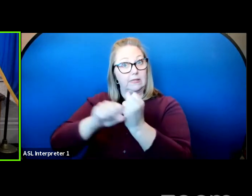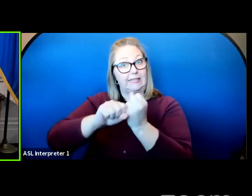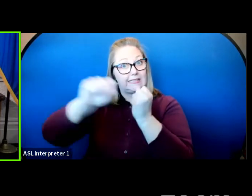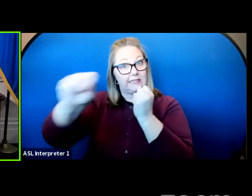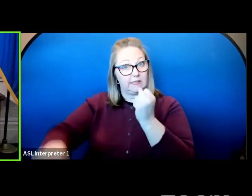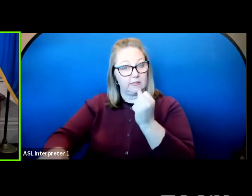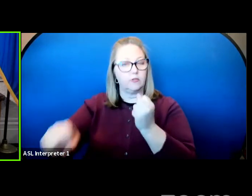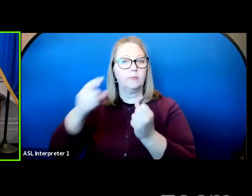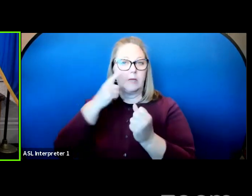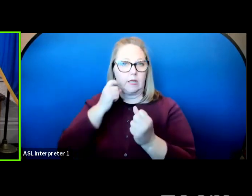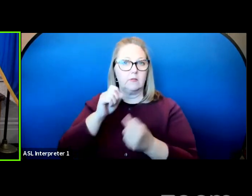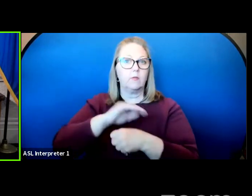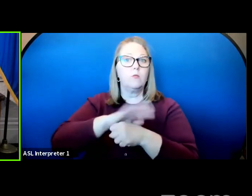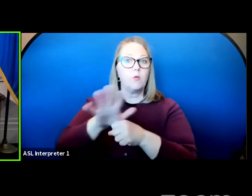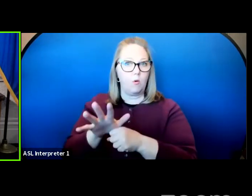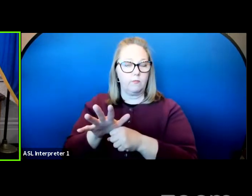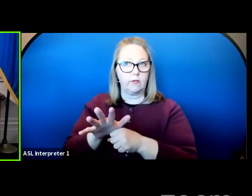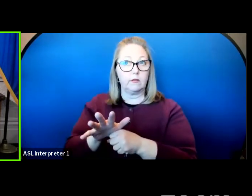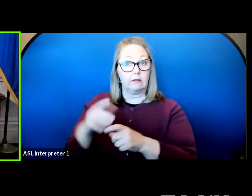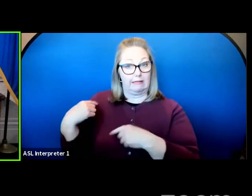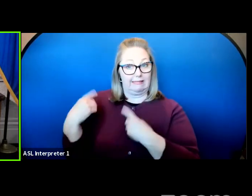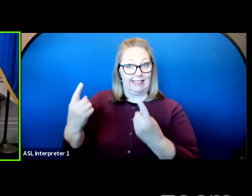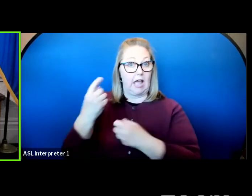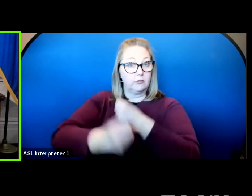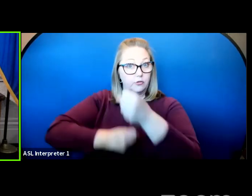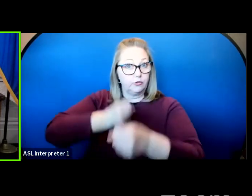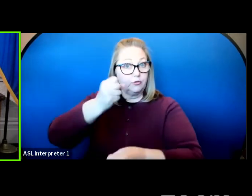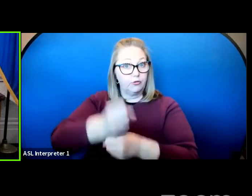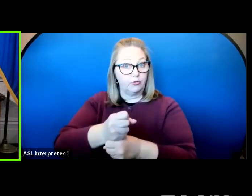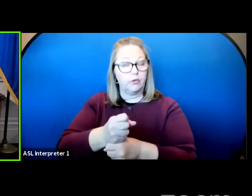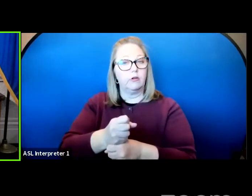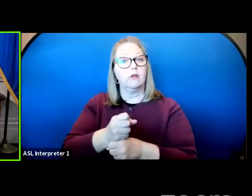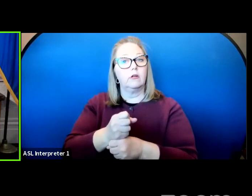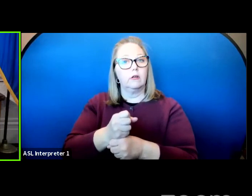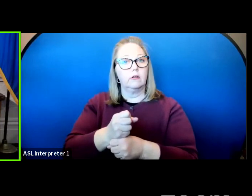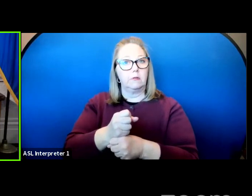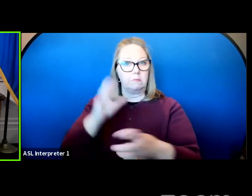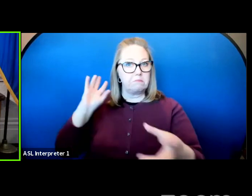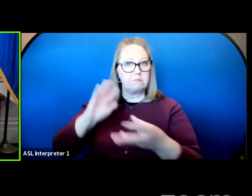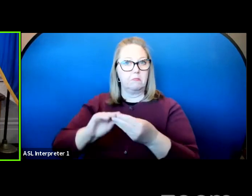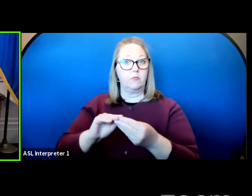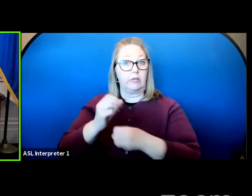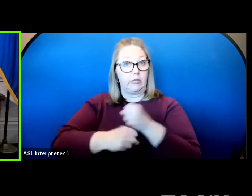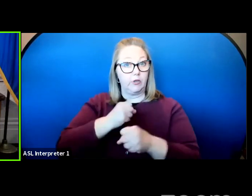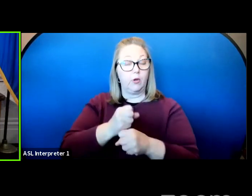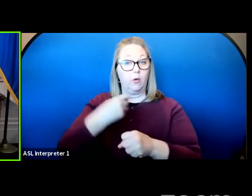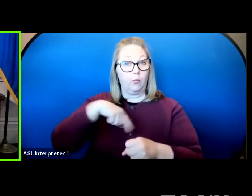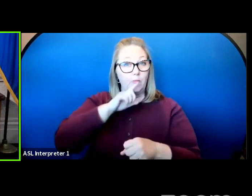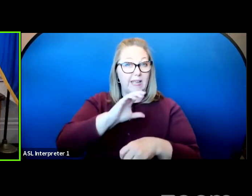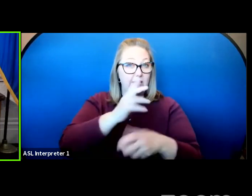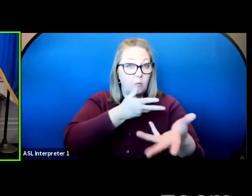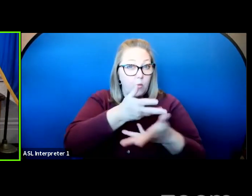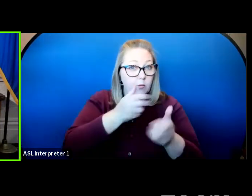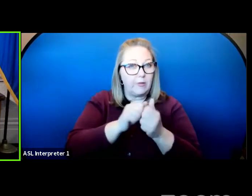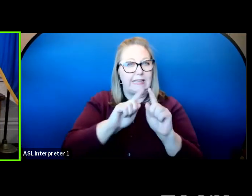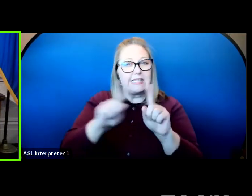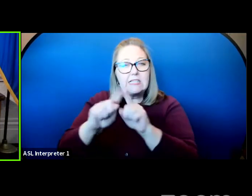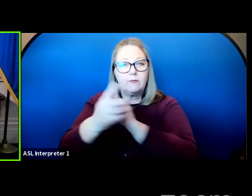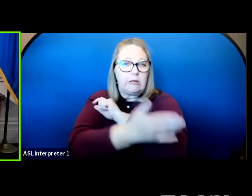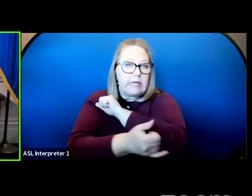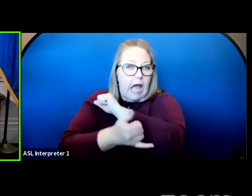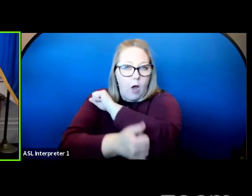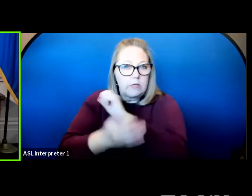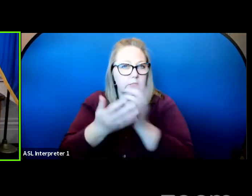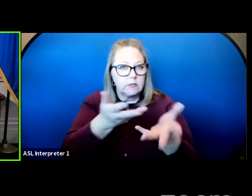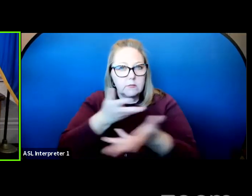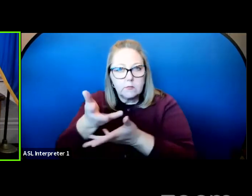over the last year, the state has partnered with counties to set up rental assistance programs and work with the judiciary and the legislature